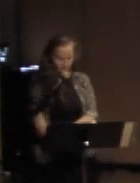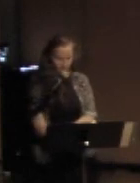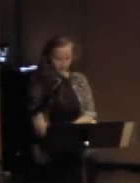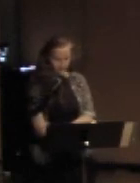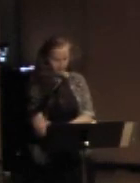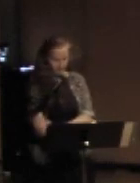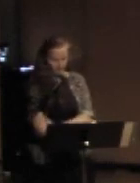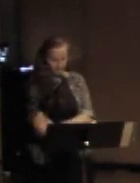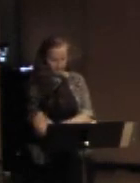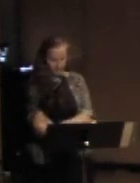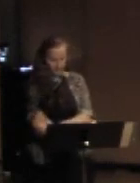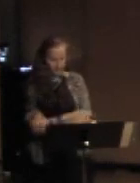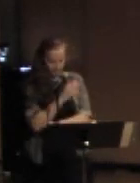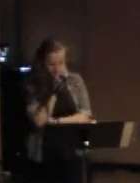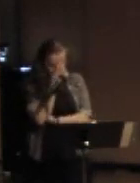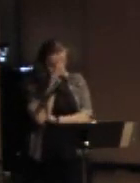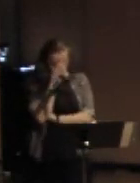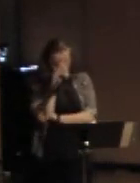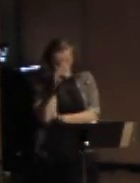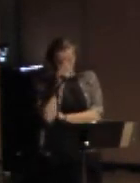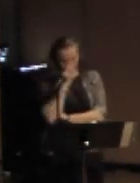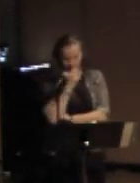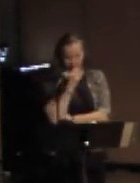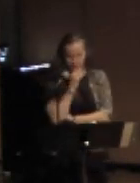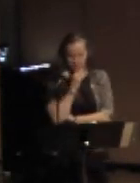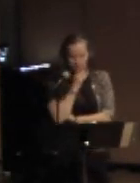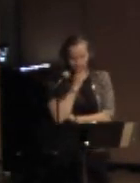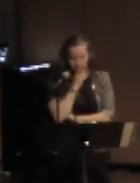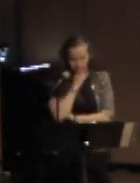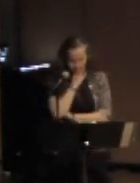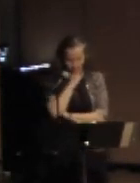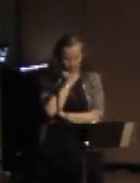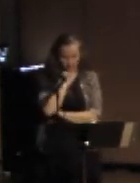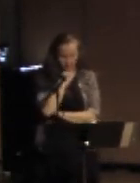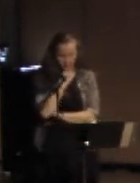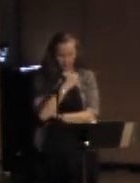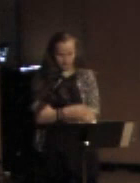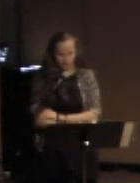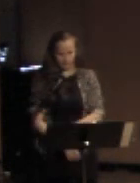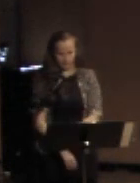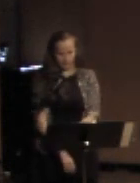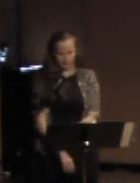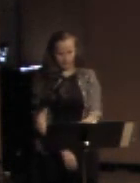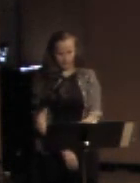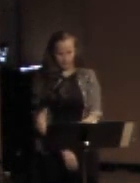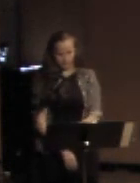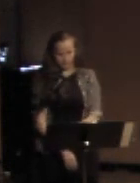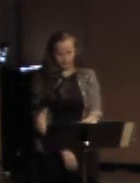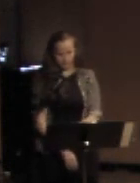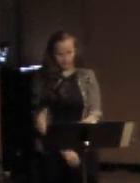left it'll be okay it's just the way it is